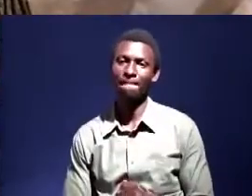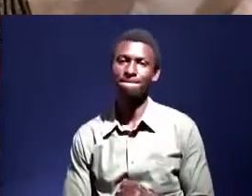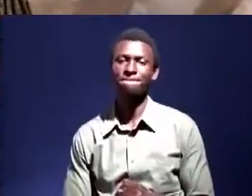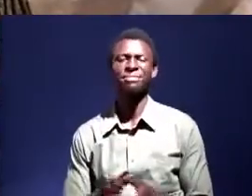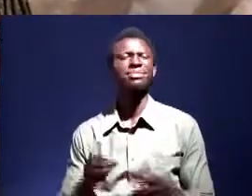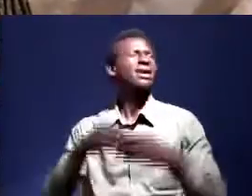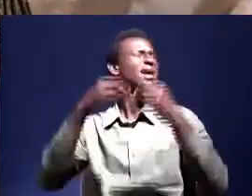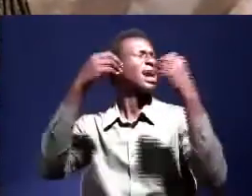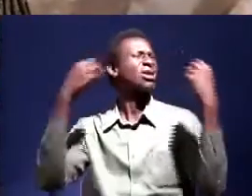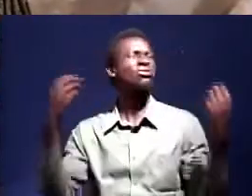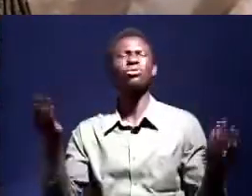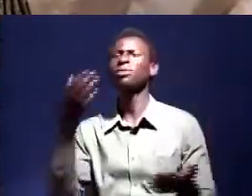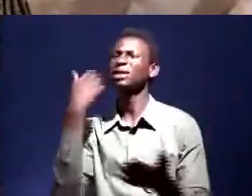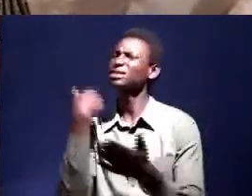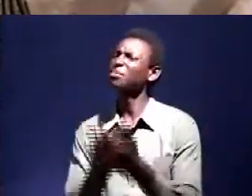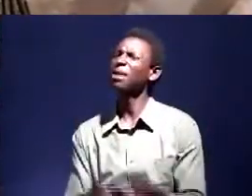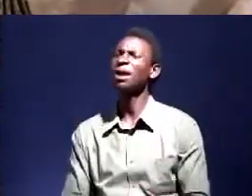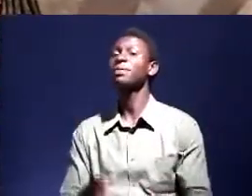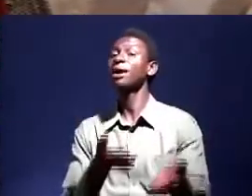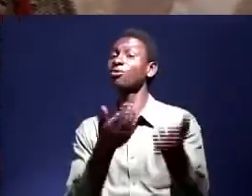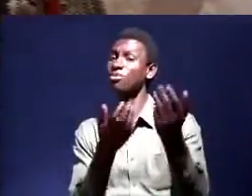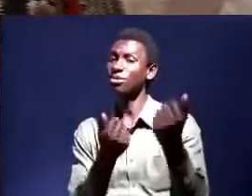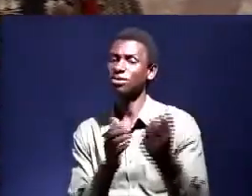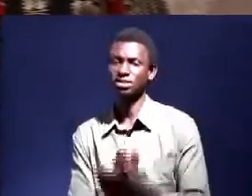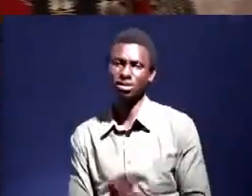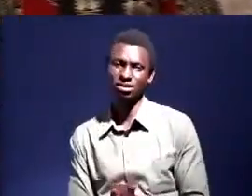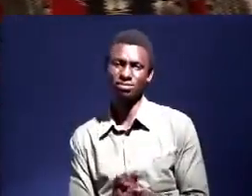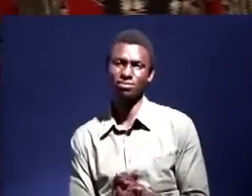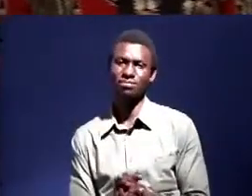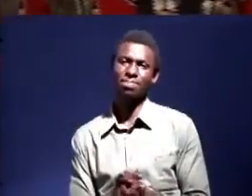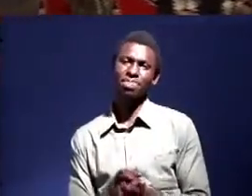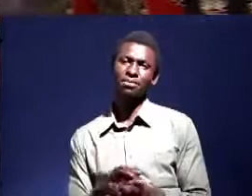wait. Tell people to move ahead and follow Jesus.